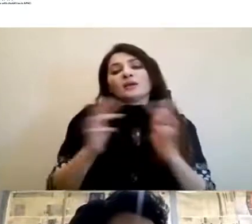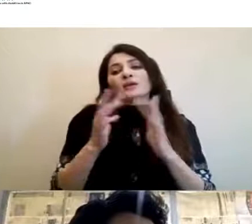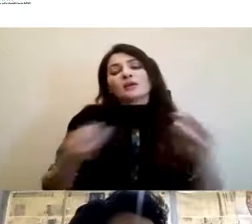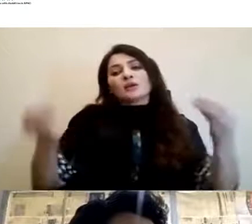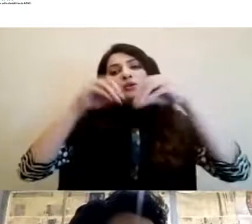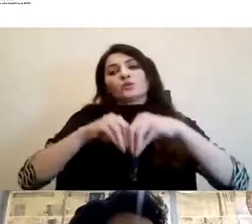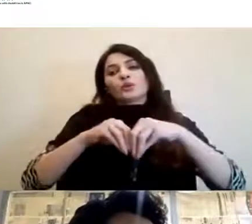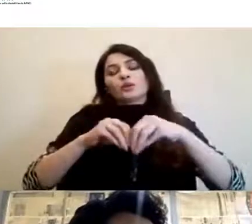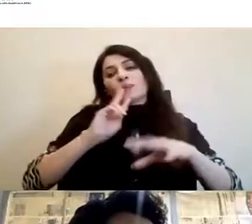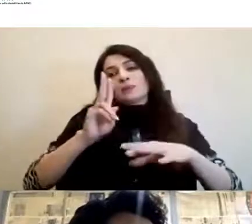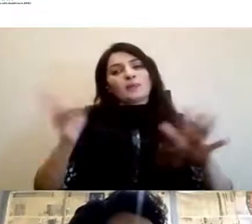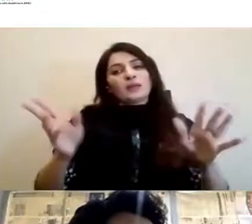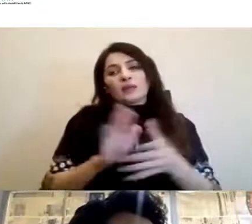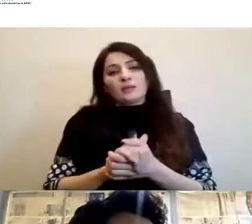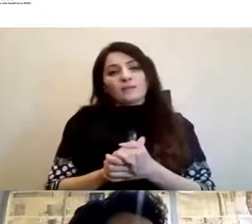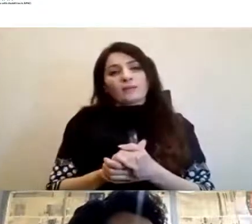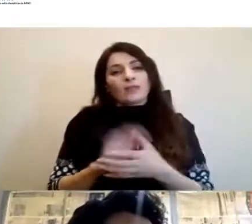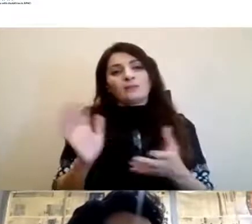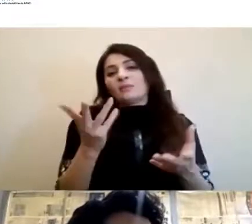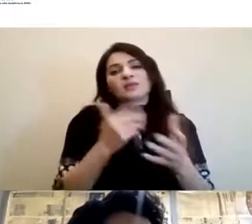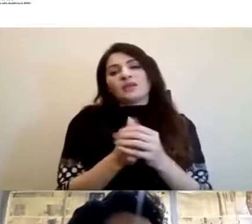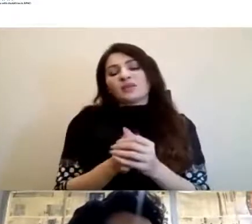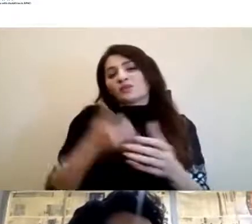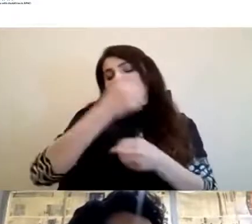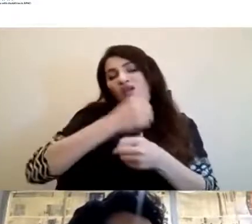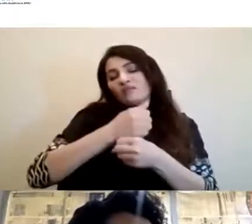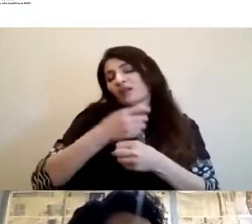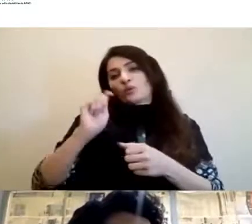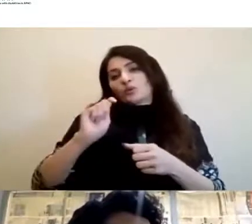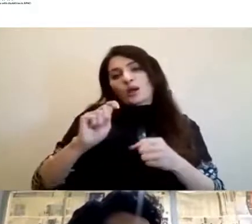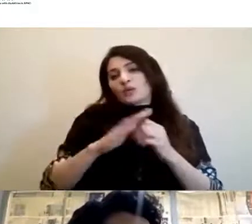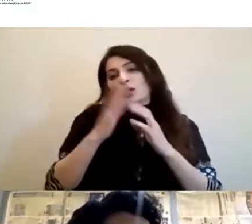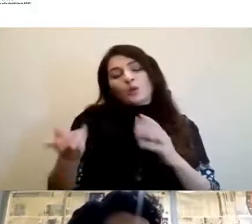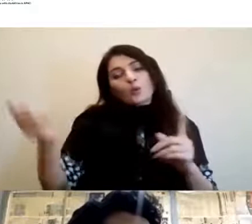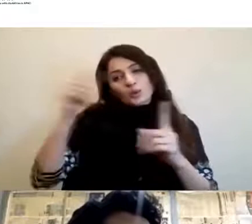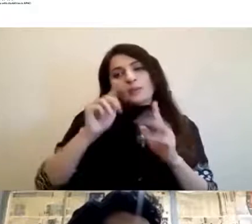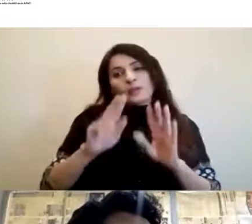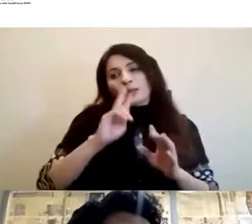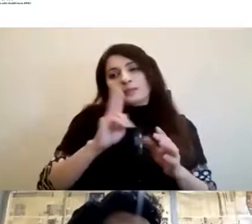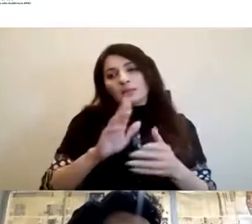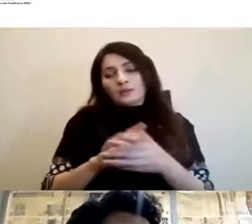disabilities, and maybe some examples of good government-driven initiatives?